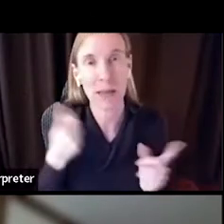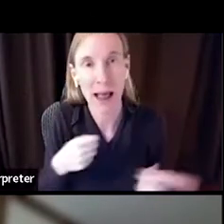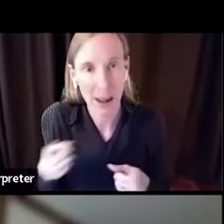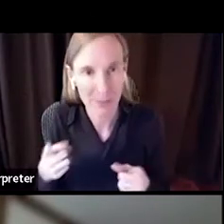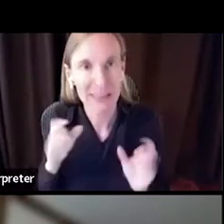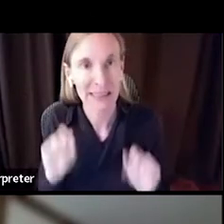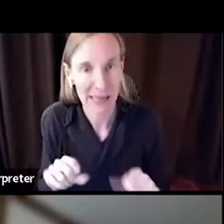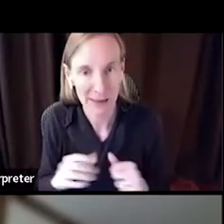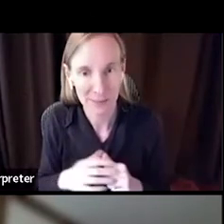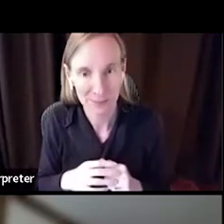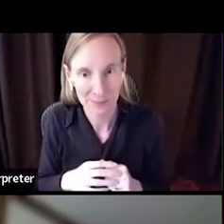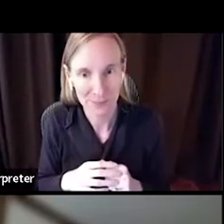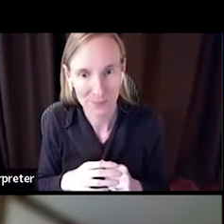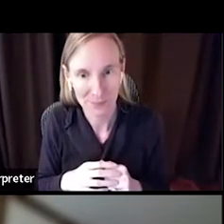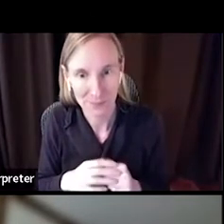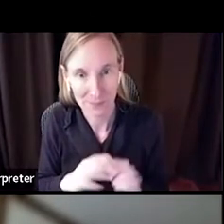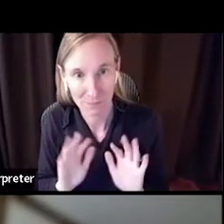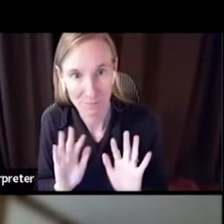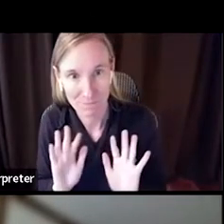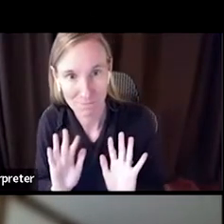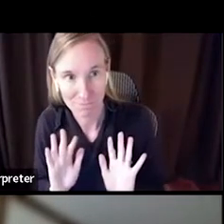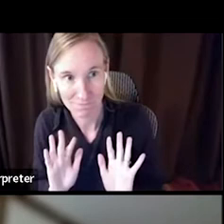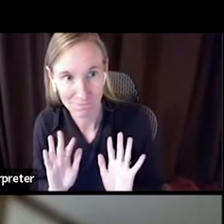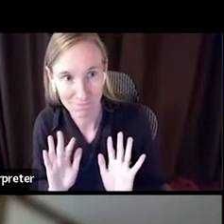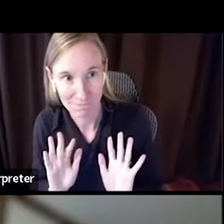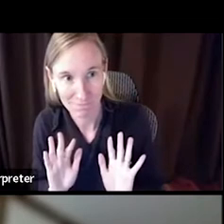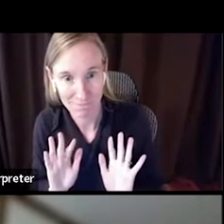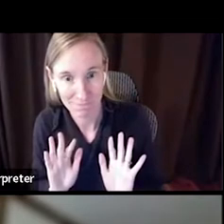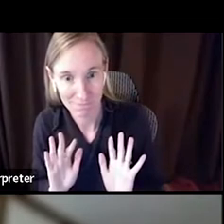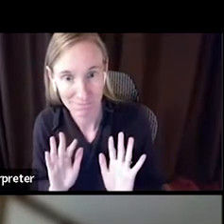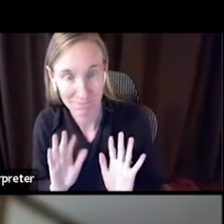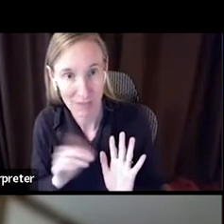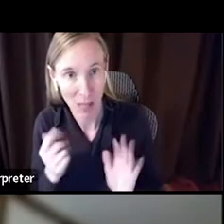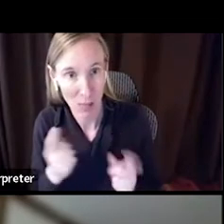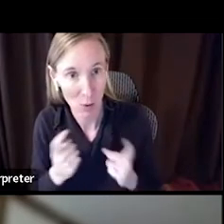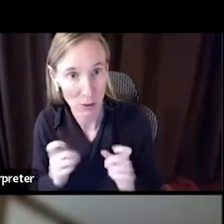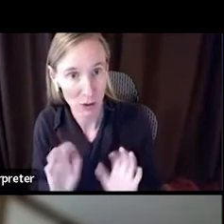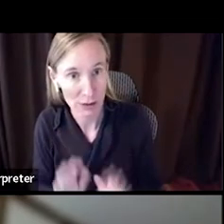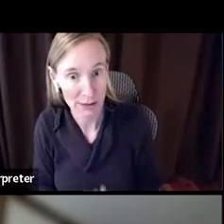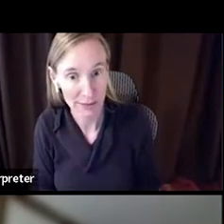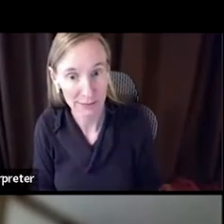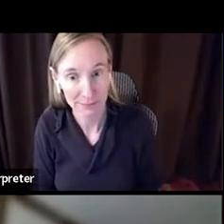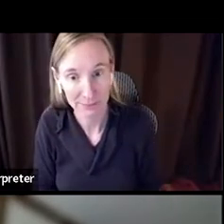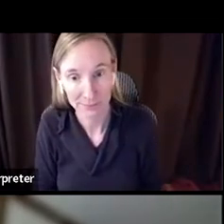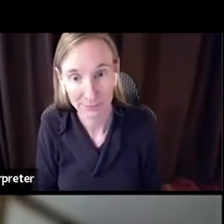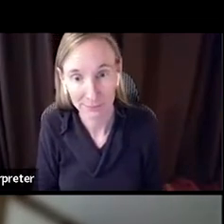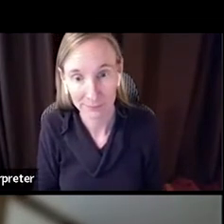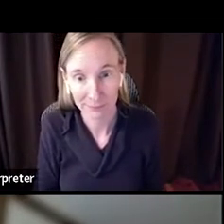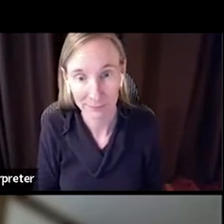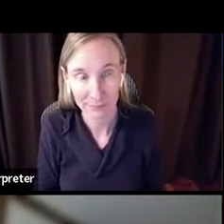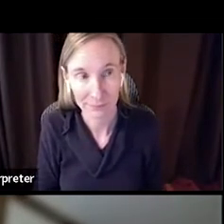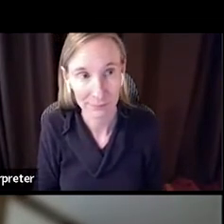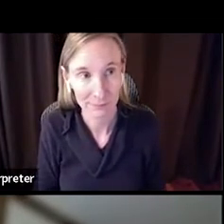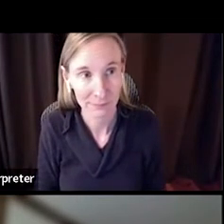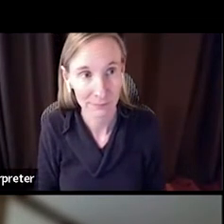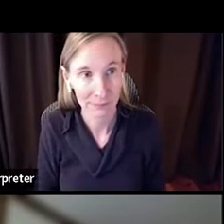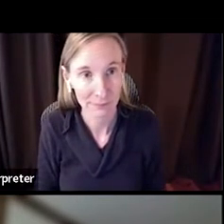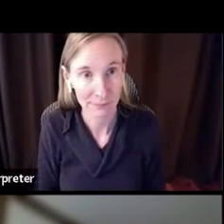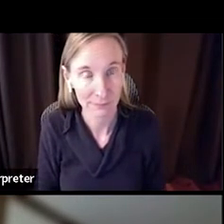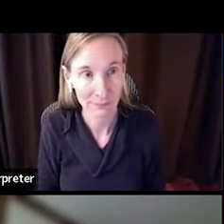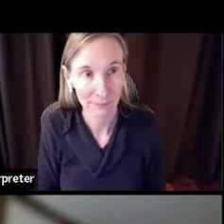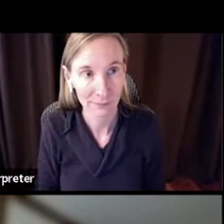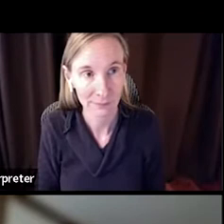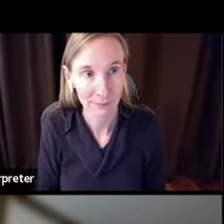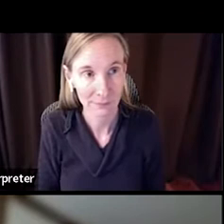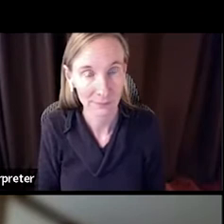all three questions, but let me stop there because I'm sure that may have generated others. Well, I would like, this is